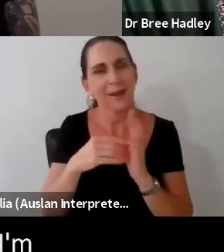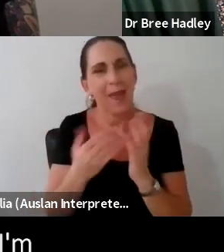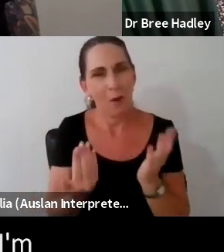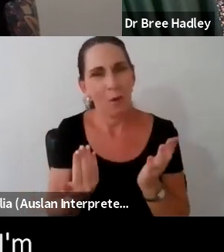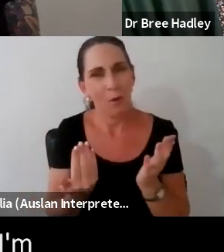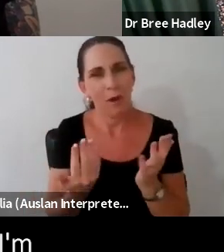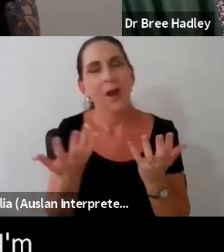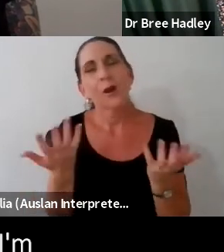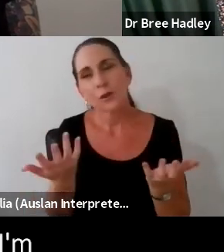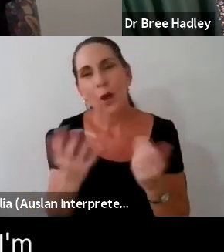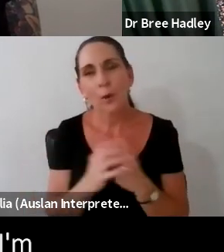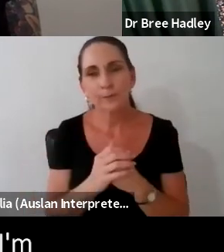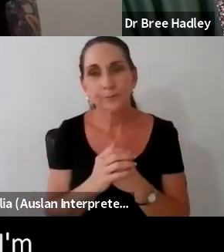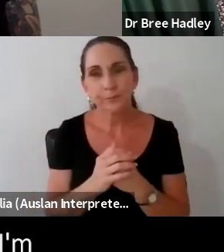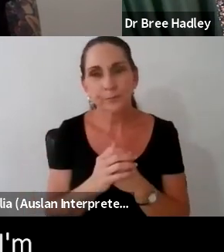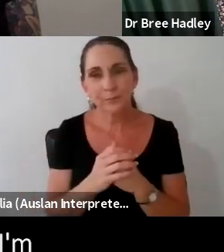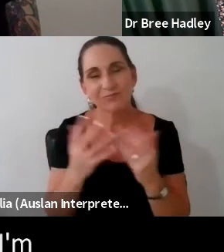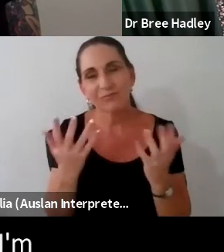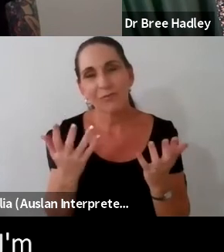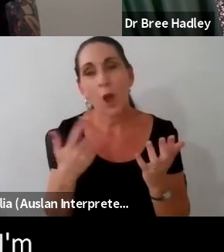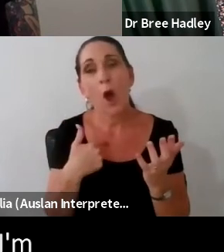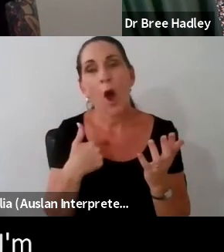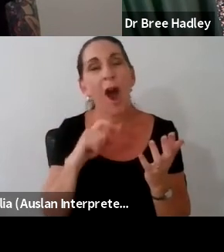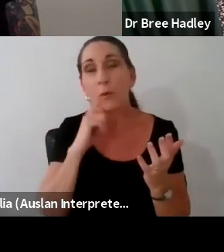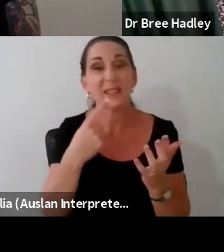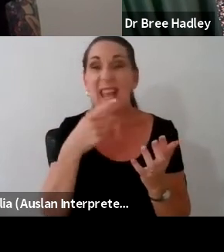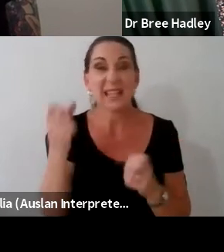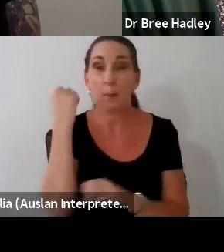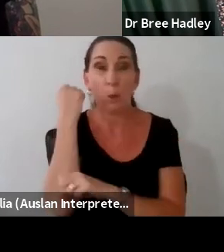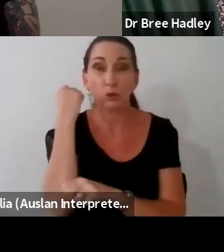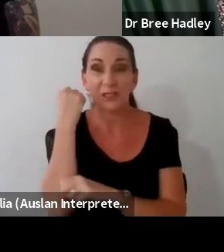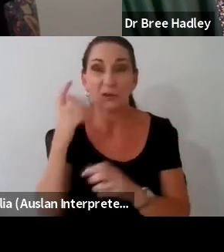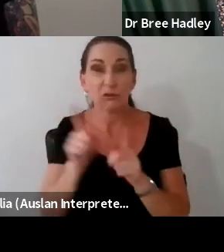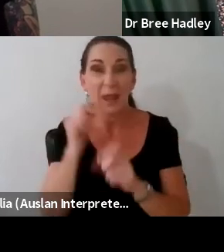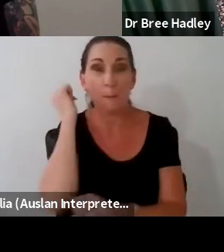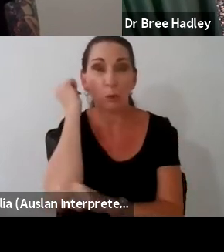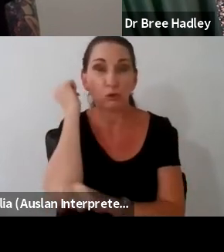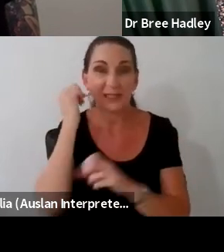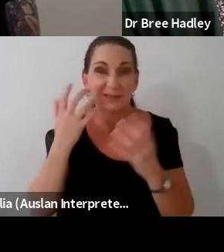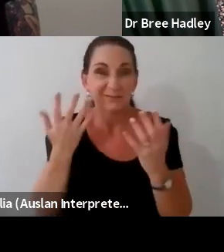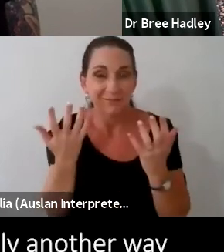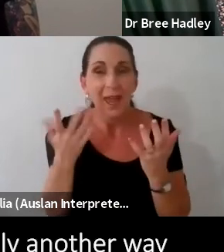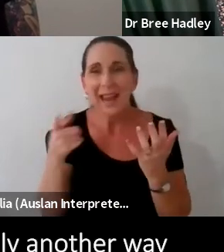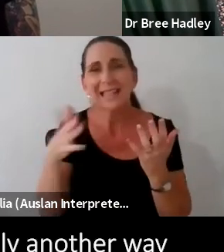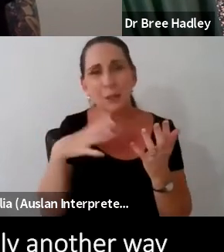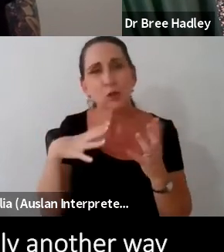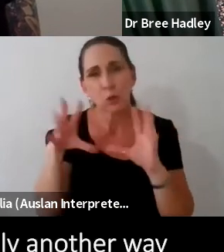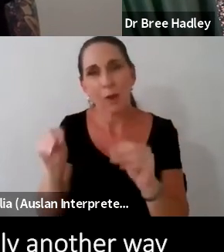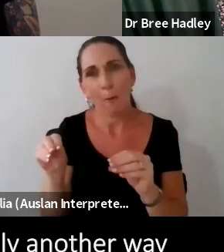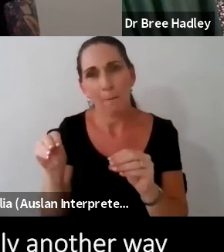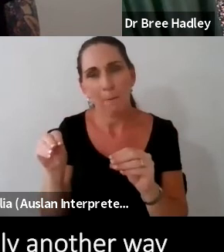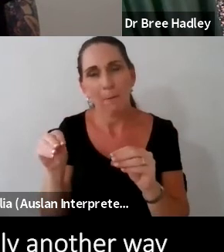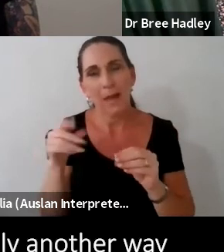So yeah, I'm just like, I would say it's bullshit, and that really needs to stop, because